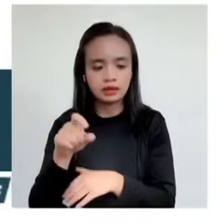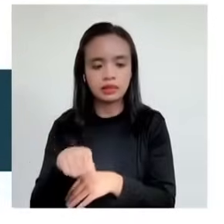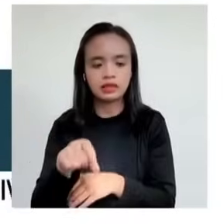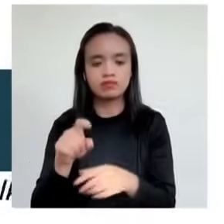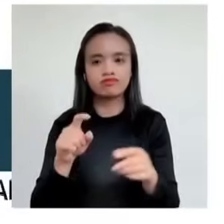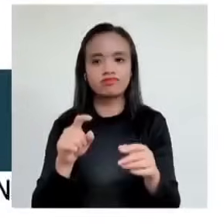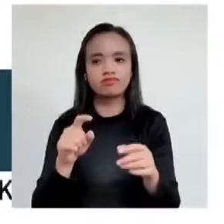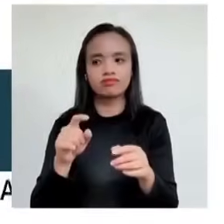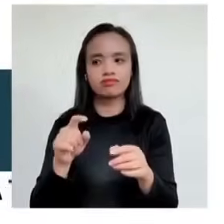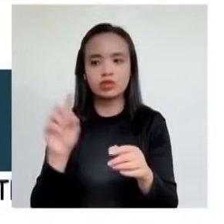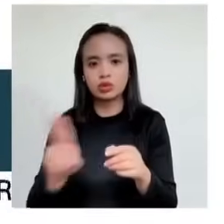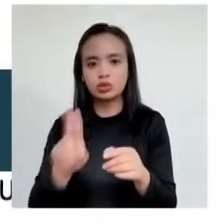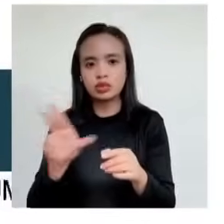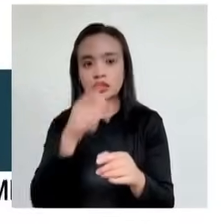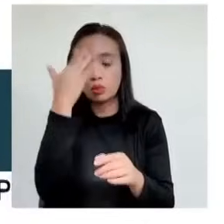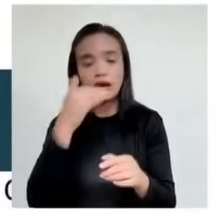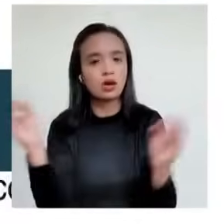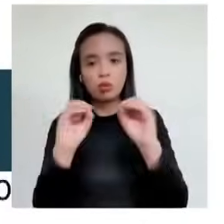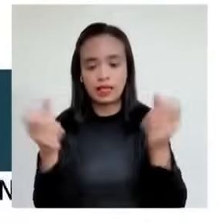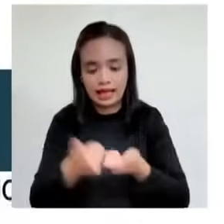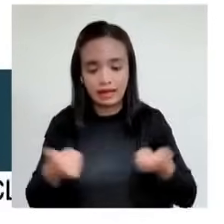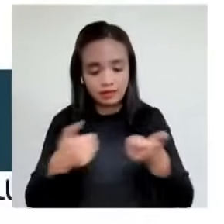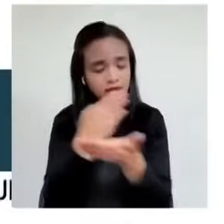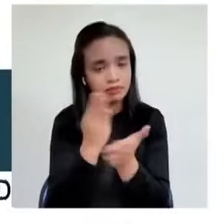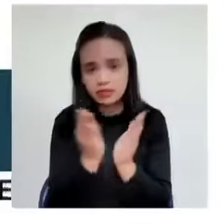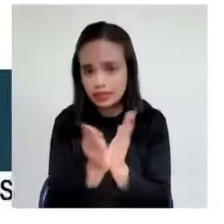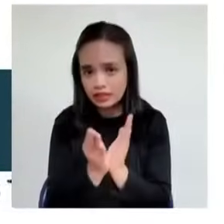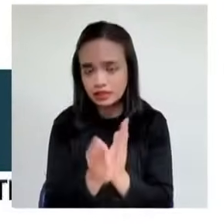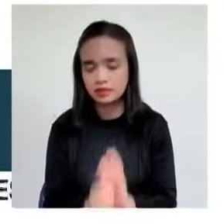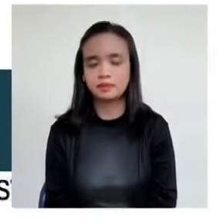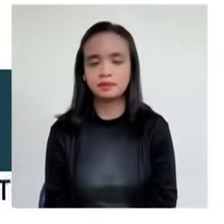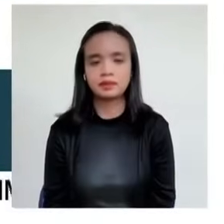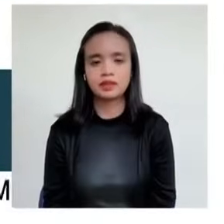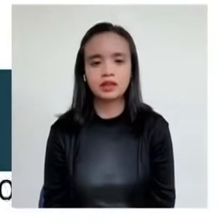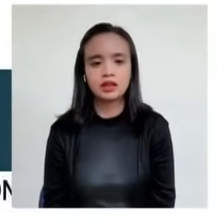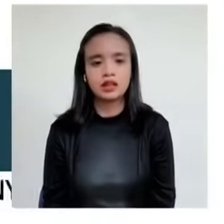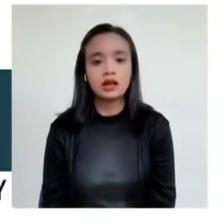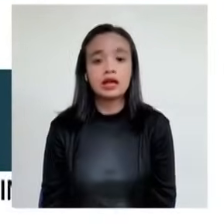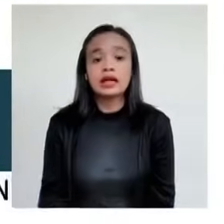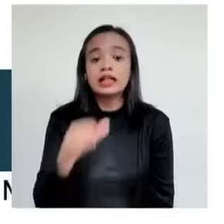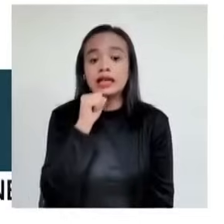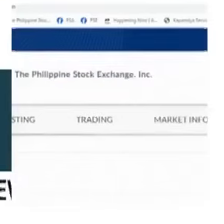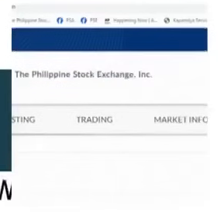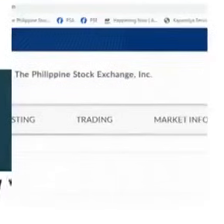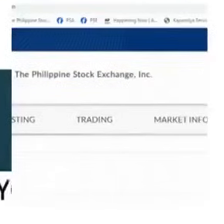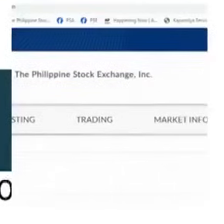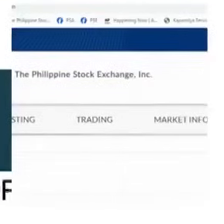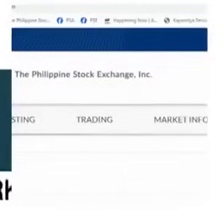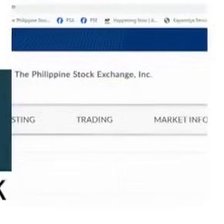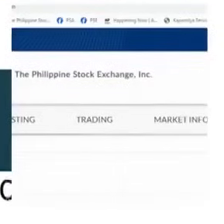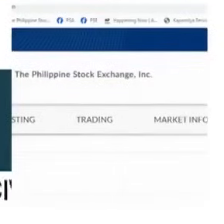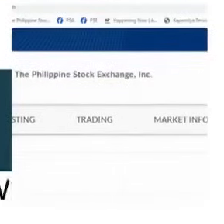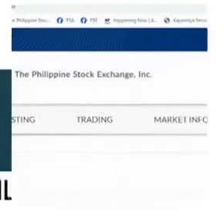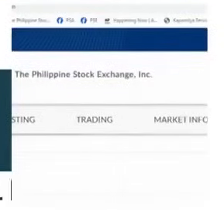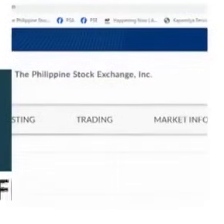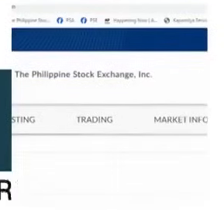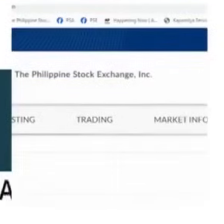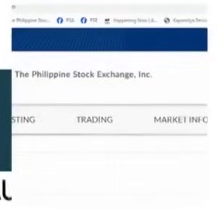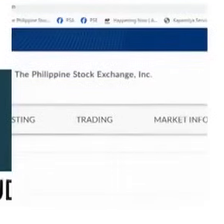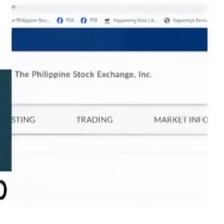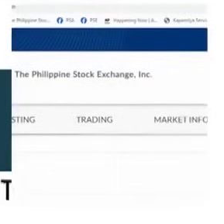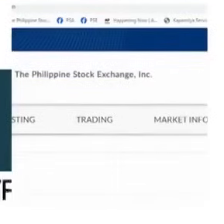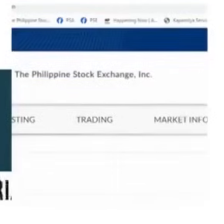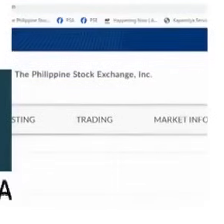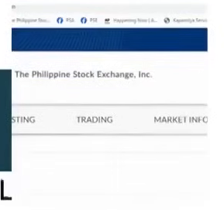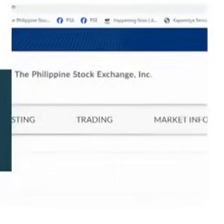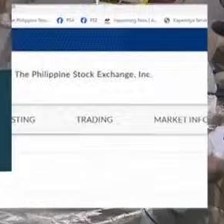do not have available budget. So at least, hindi na postpone, wala na, hindi natuloy ang election. Therefore, nakatipid ang gobyerno, ang pamahalan, ang tao ng 75